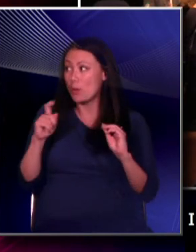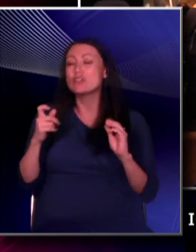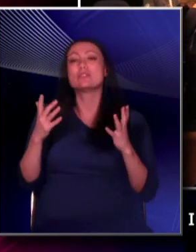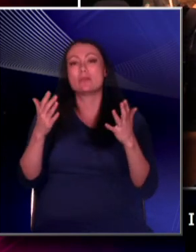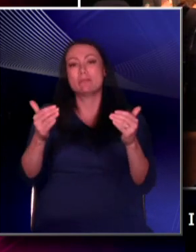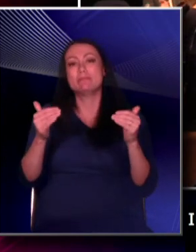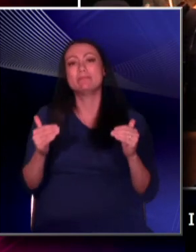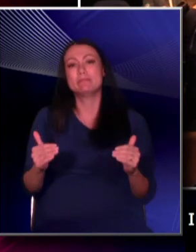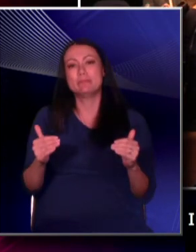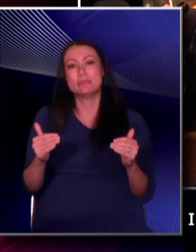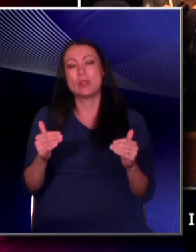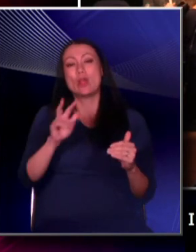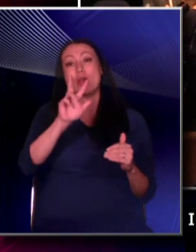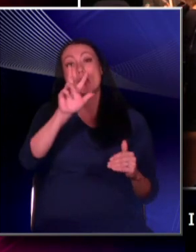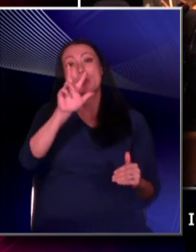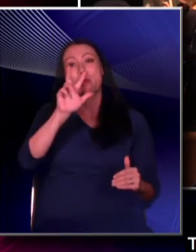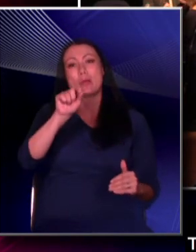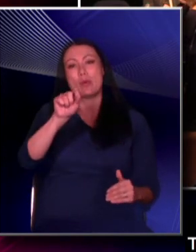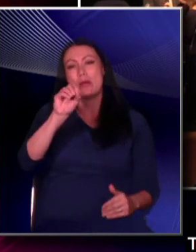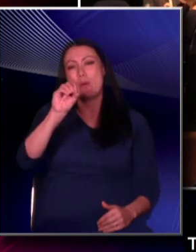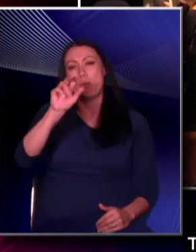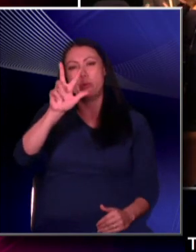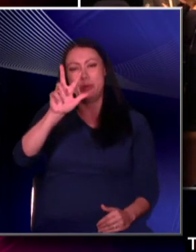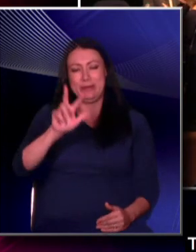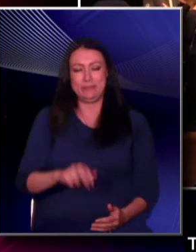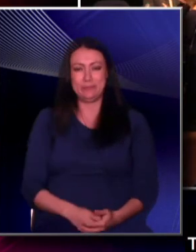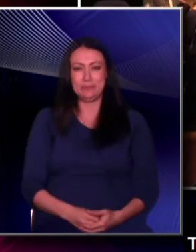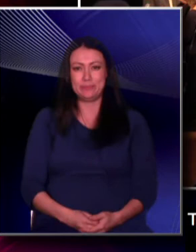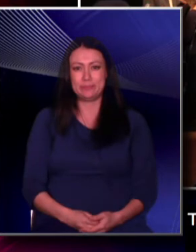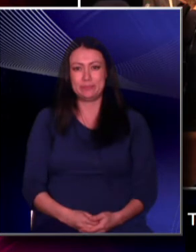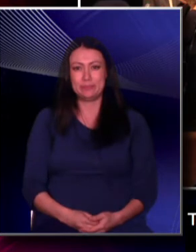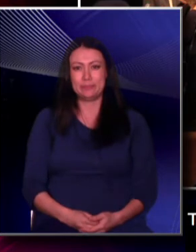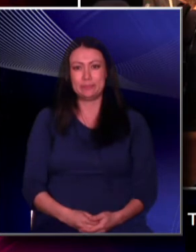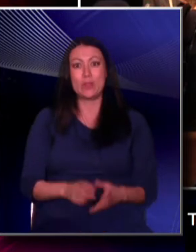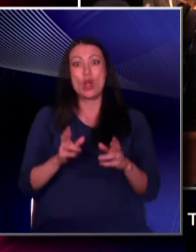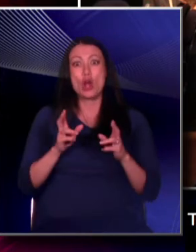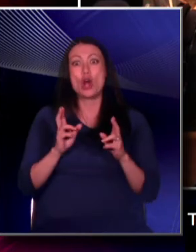item 3.03. Urgent approval revision to policy LB.